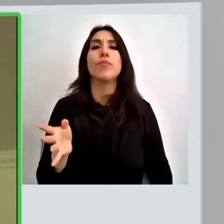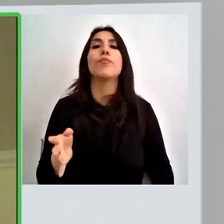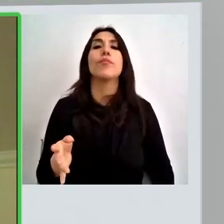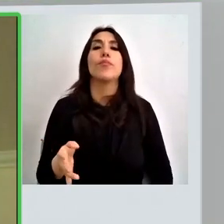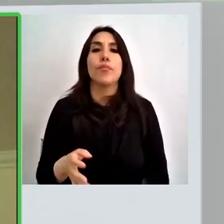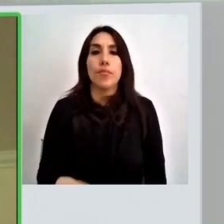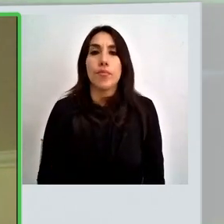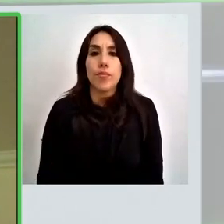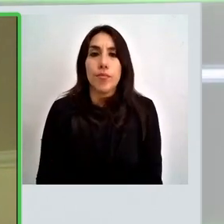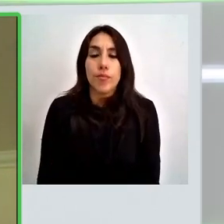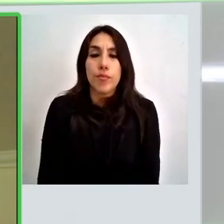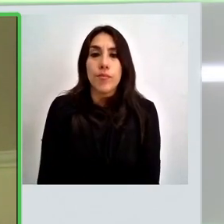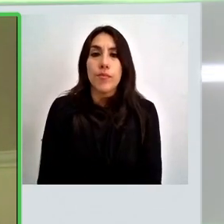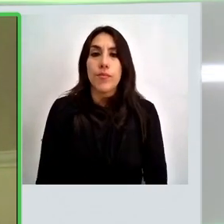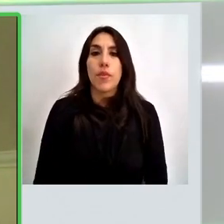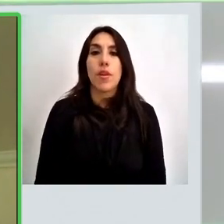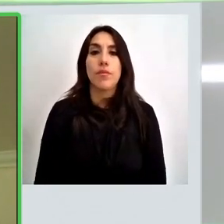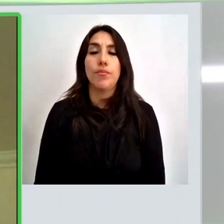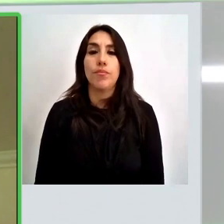to,